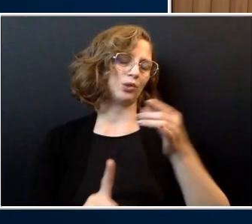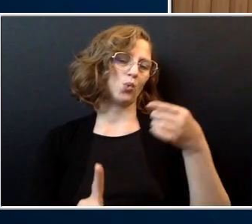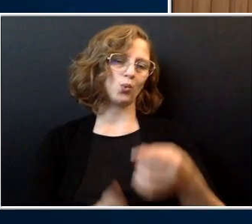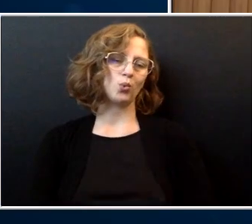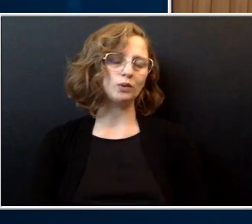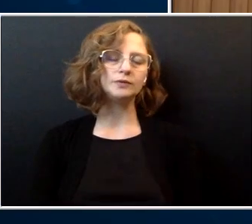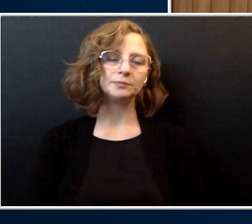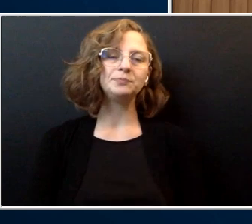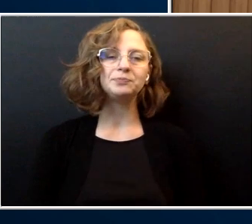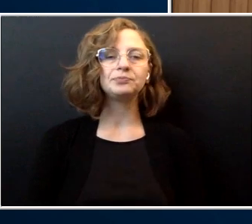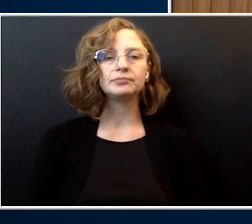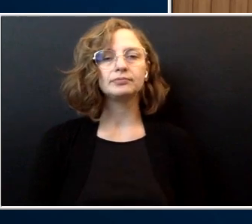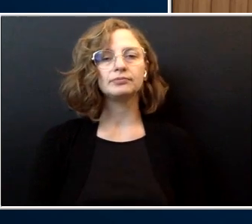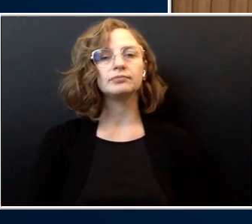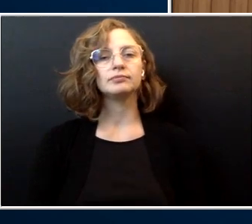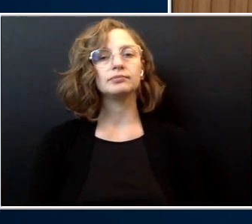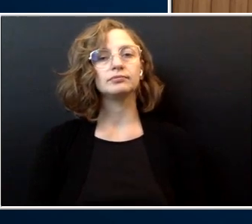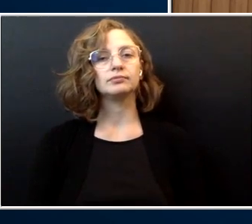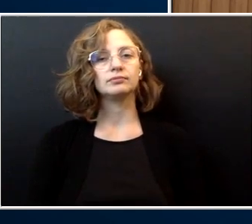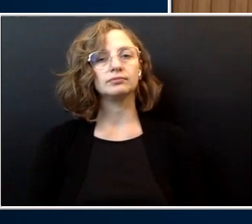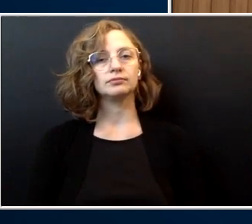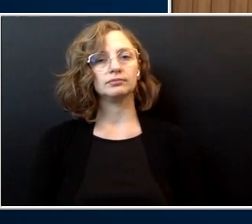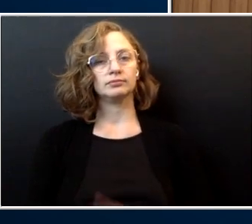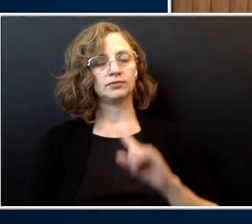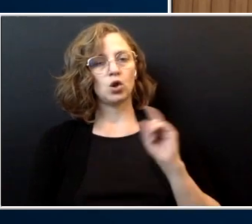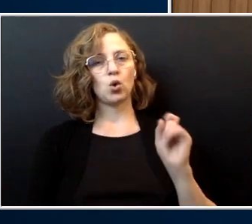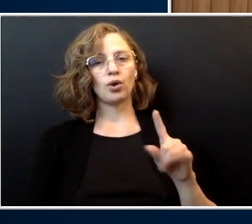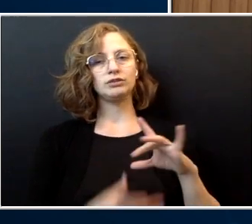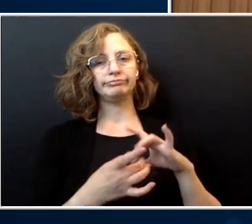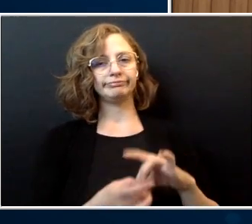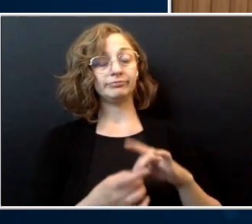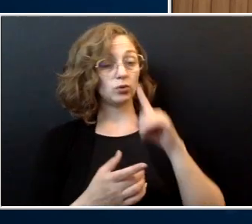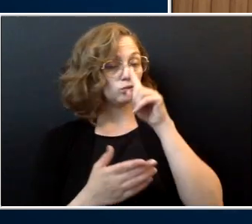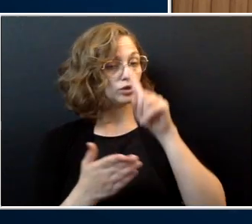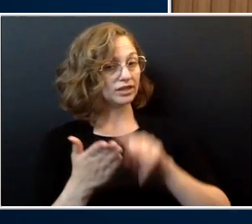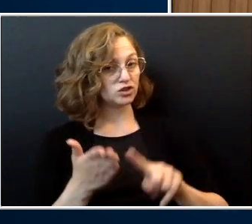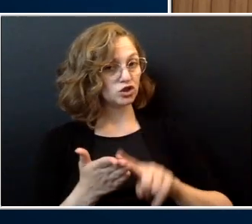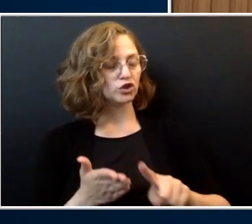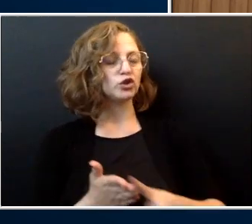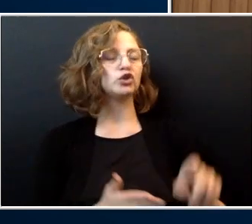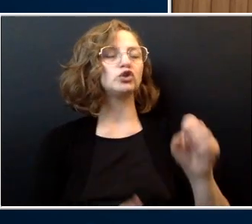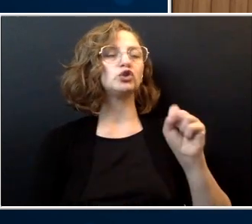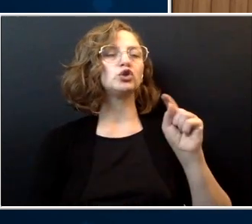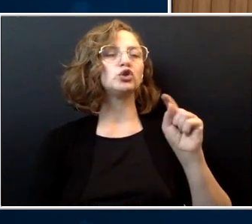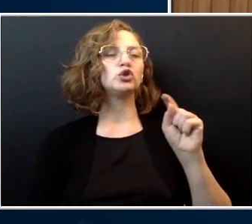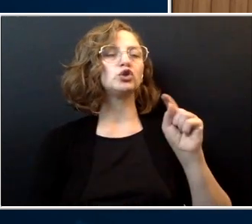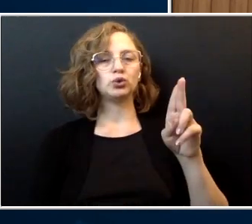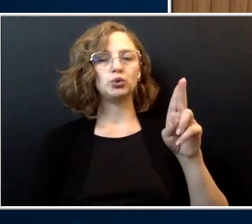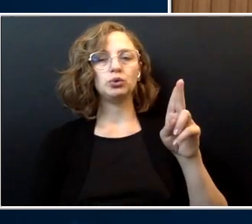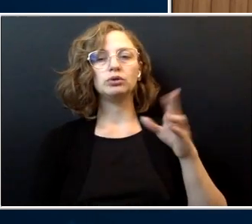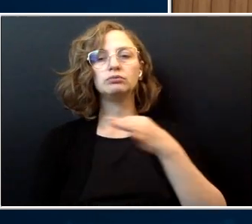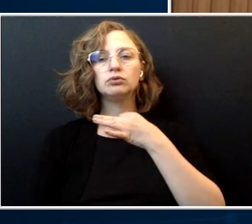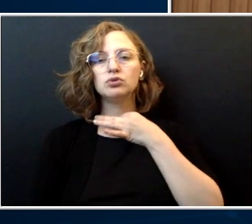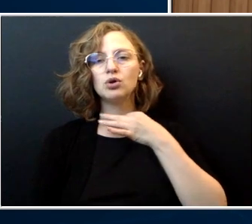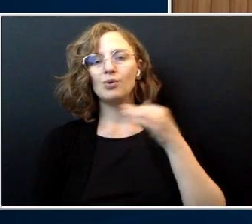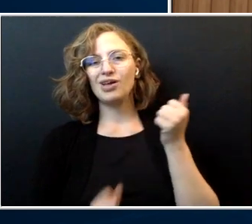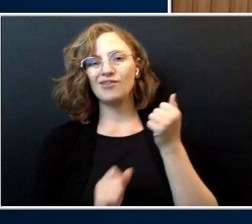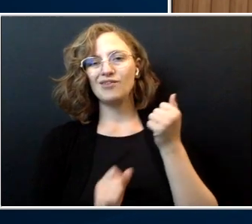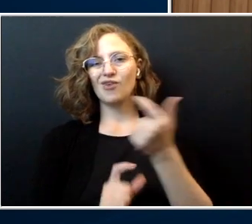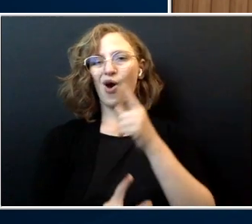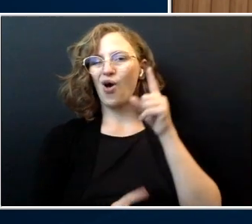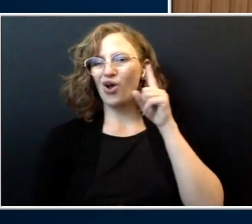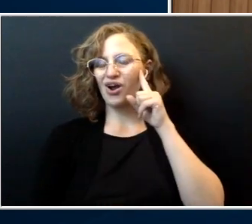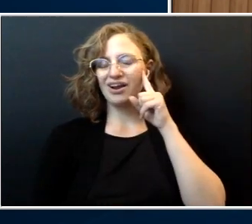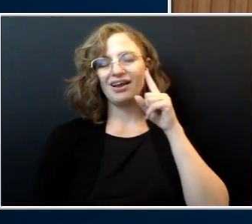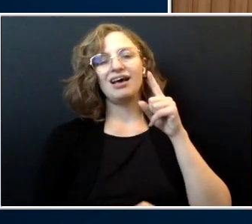We have a question about the research part of this. So Stu wants to know, we've all heard about step trackers. So many people have them. I mean, I